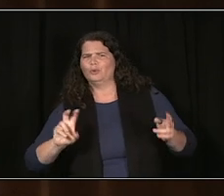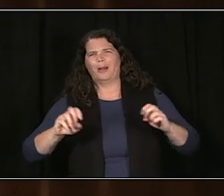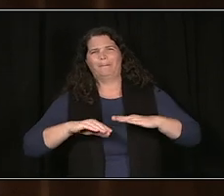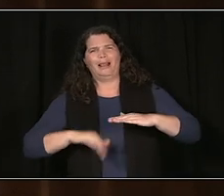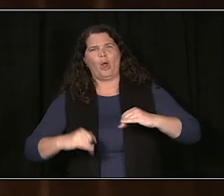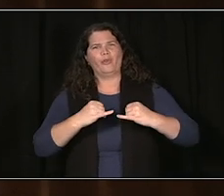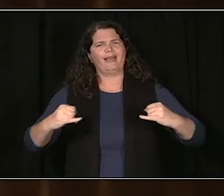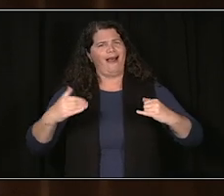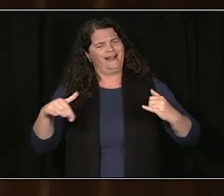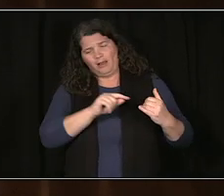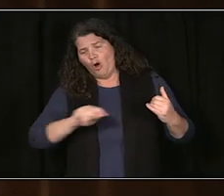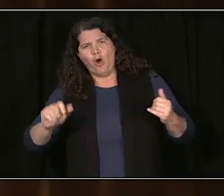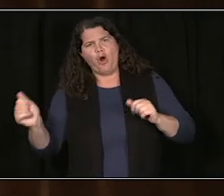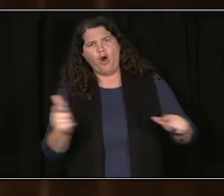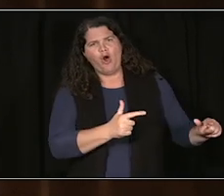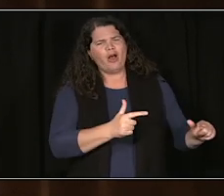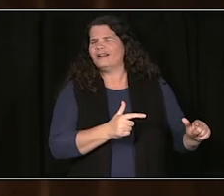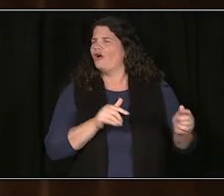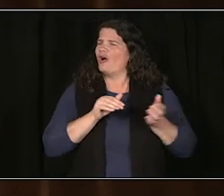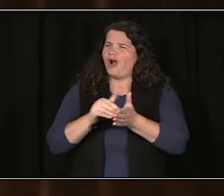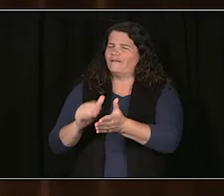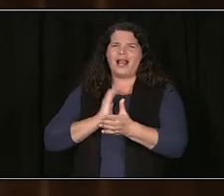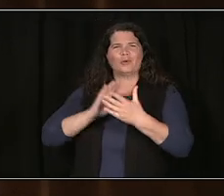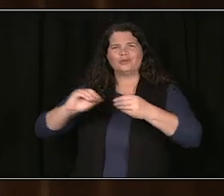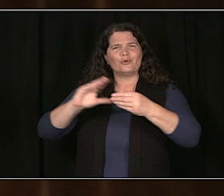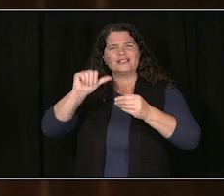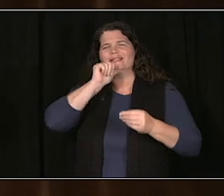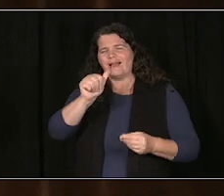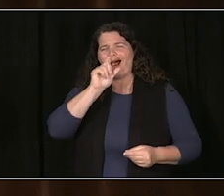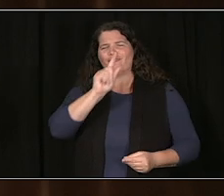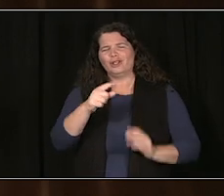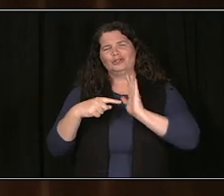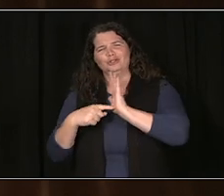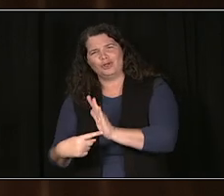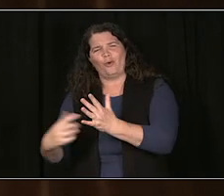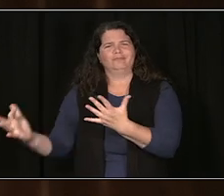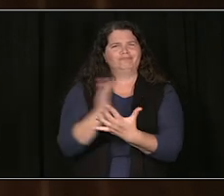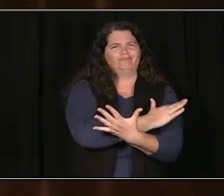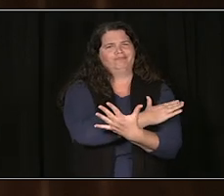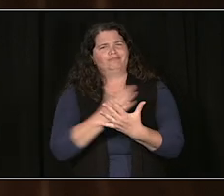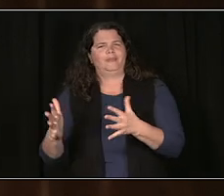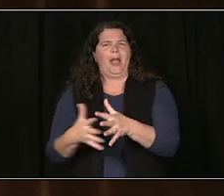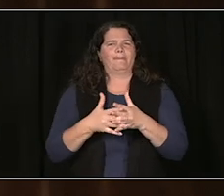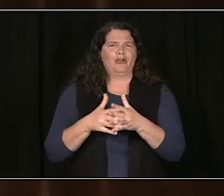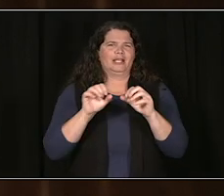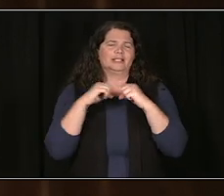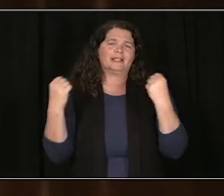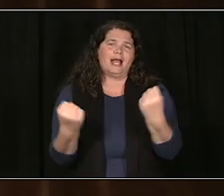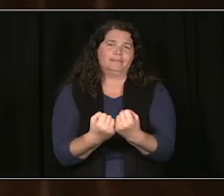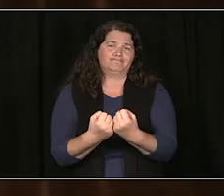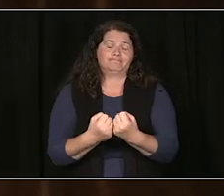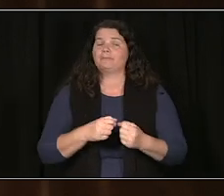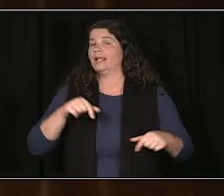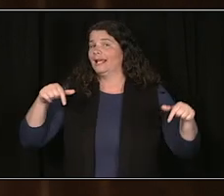do not represent the full spectrum of American society. But the MPA, where I should note almost